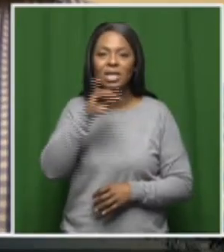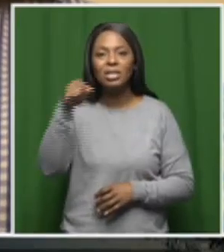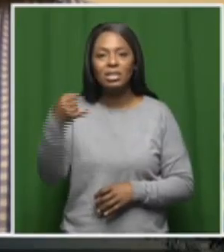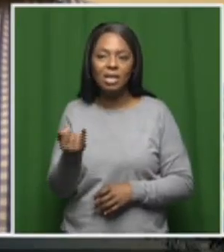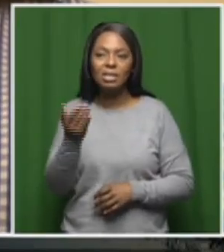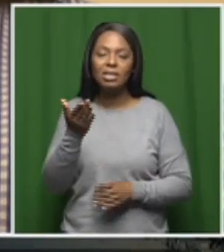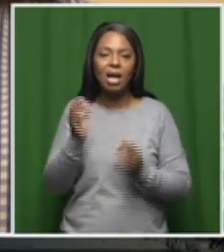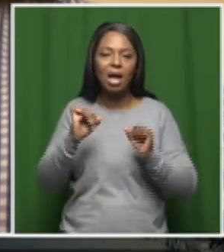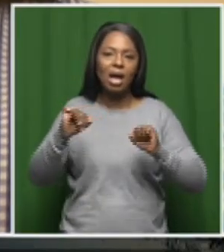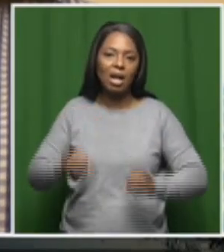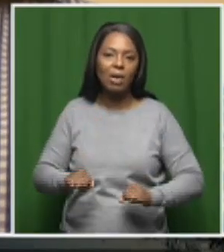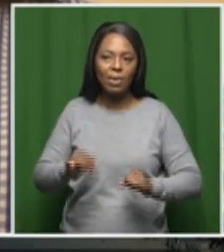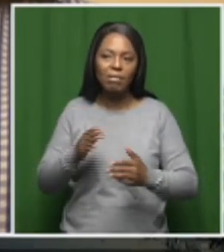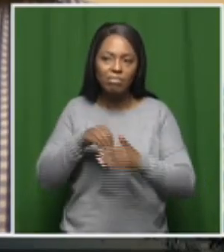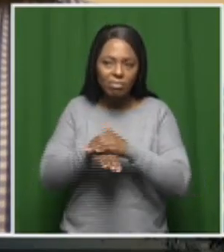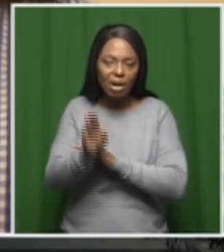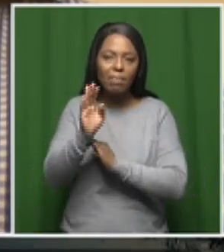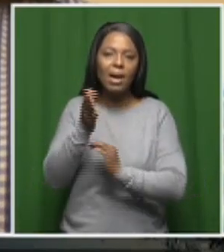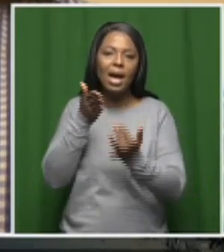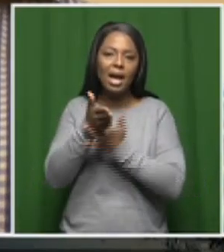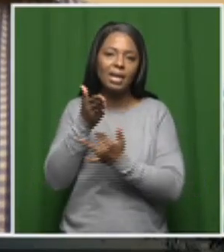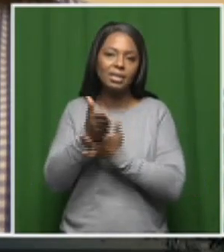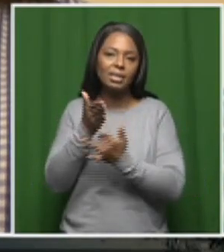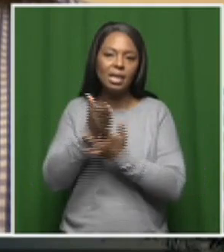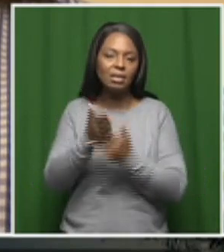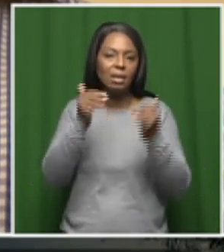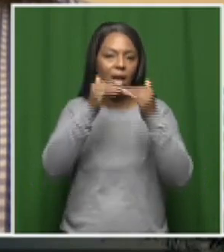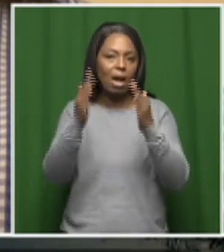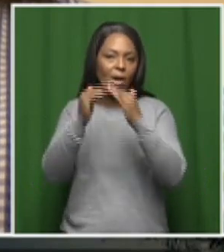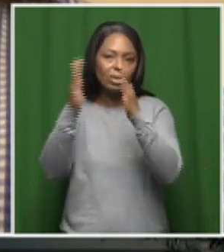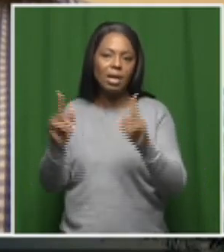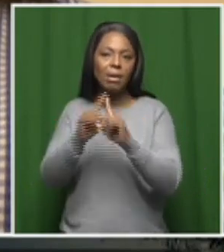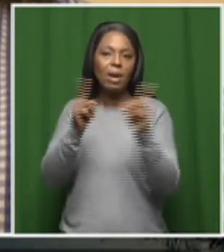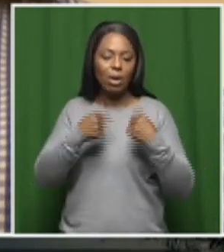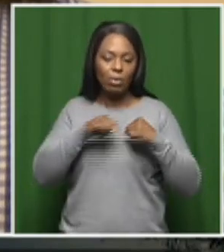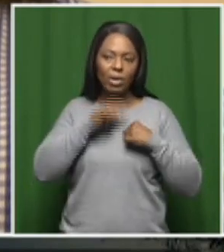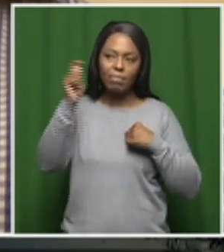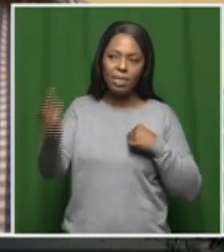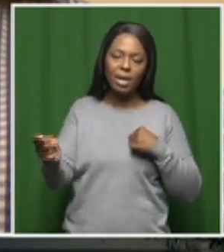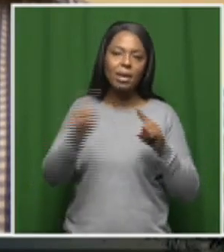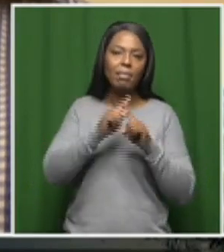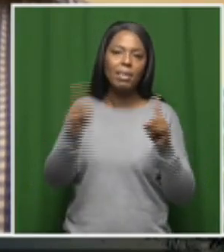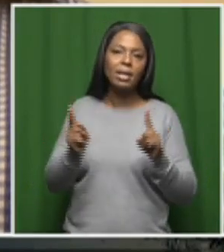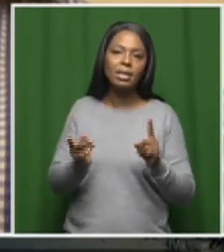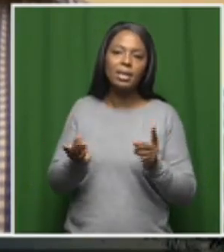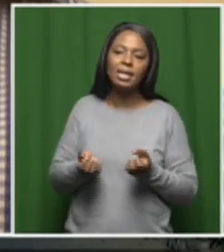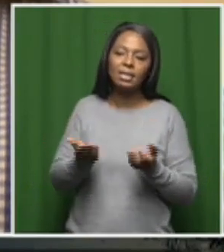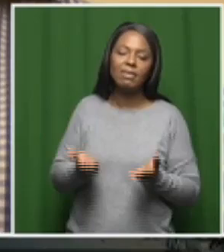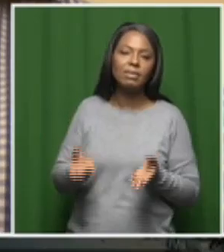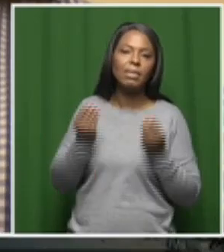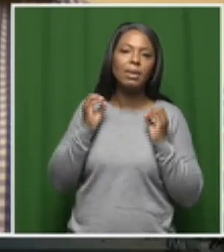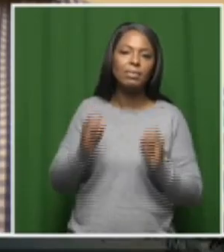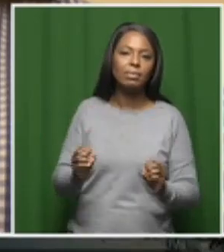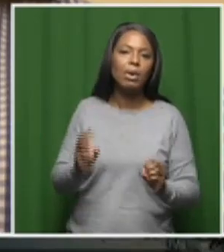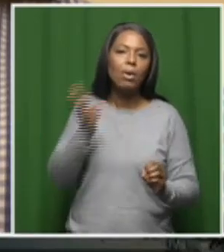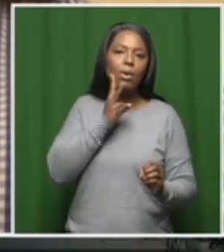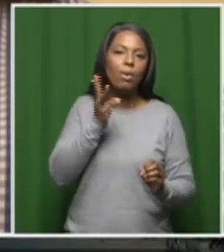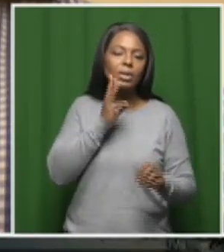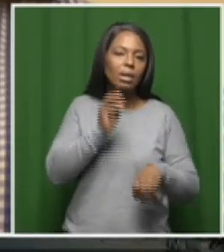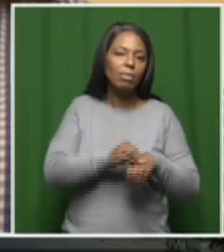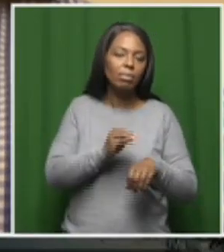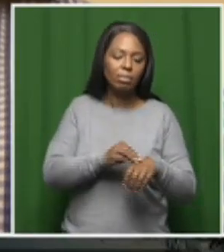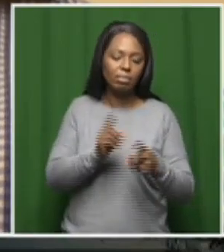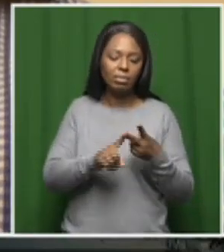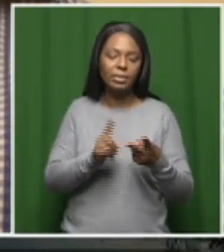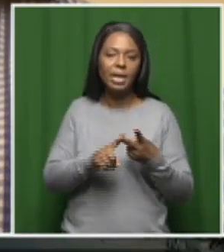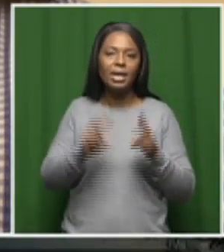into their houses or properties. It's also the fact that we pay and we don't receive services, water outages, traffic